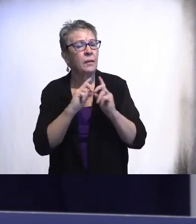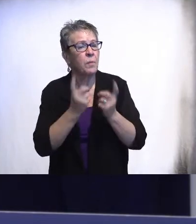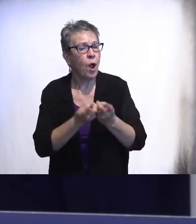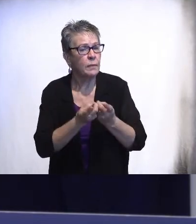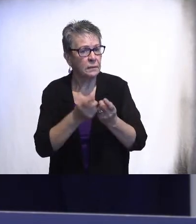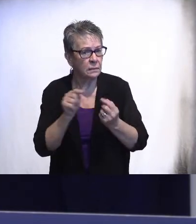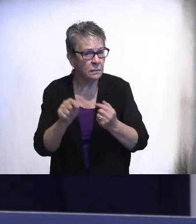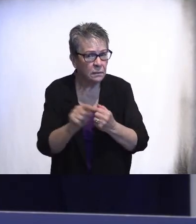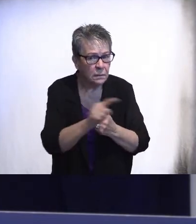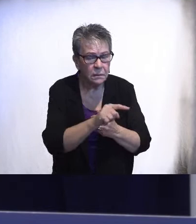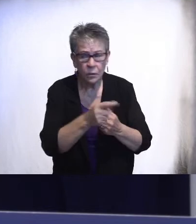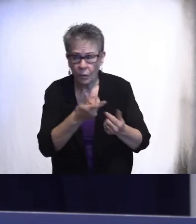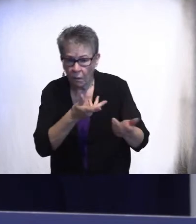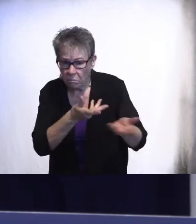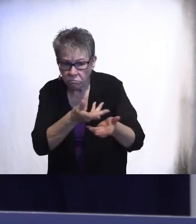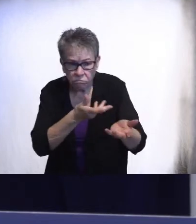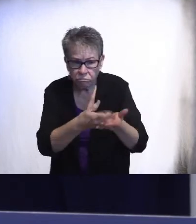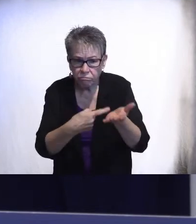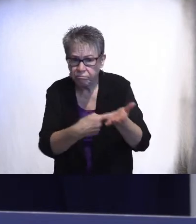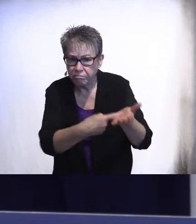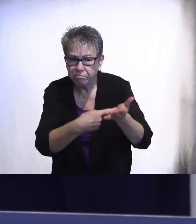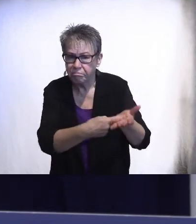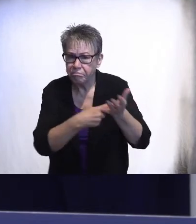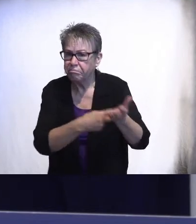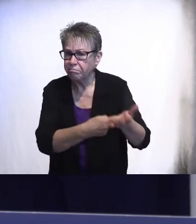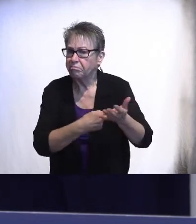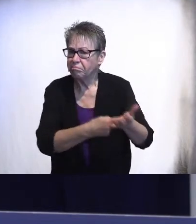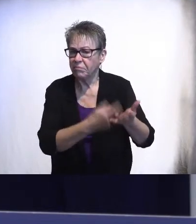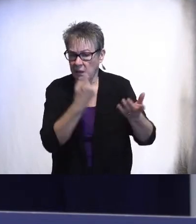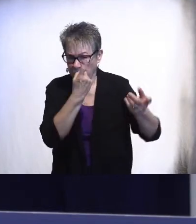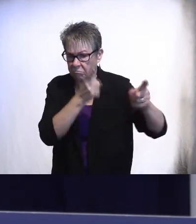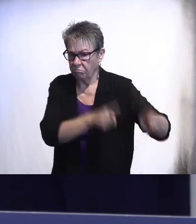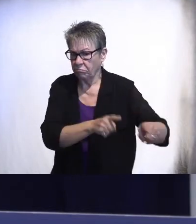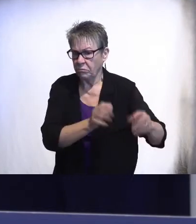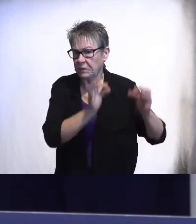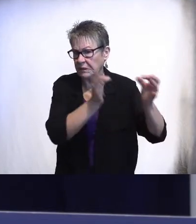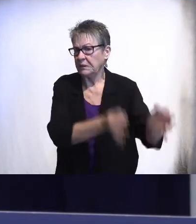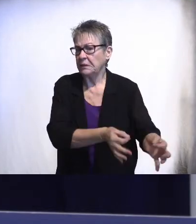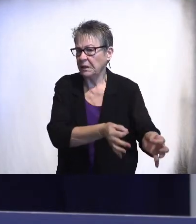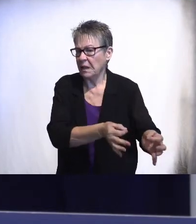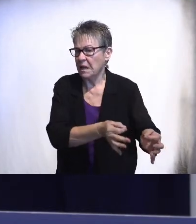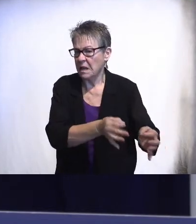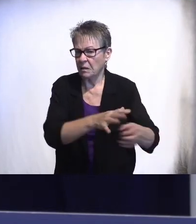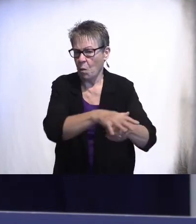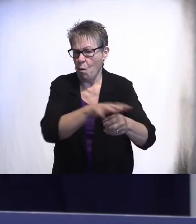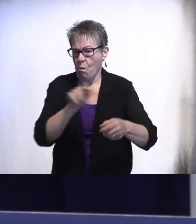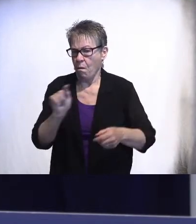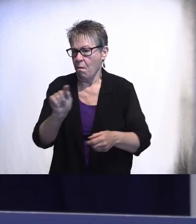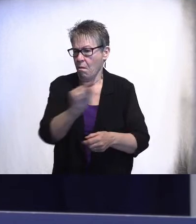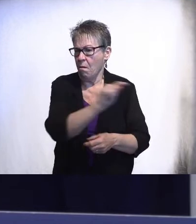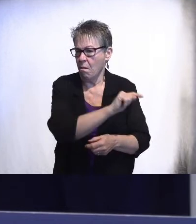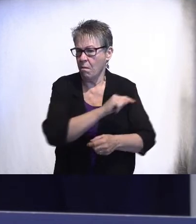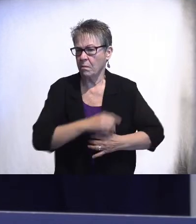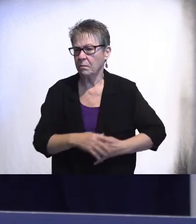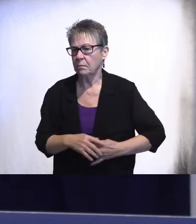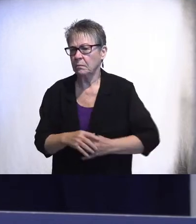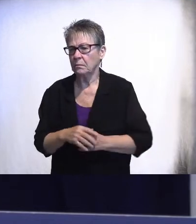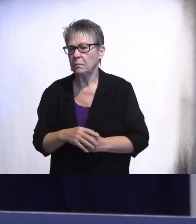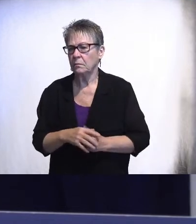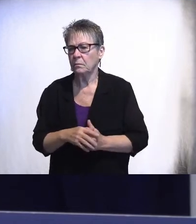the Department's Communicable Disease Service issued public health considerations for